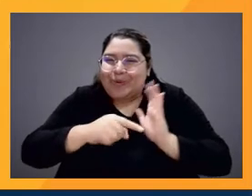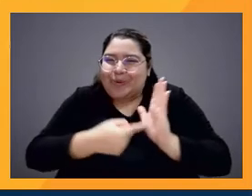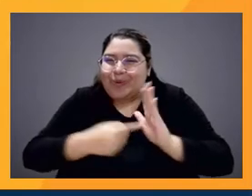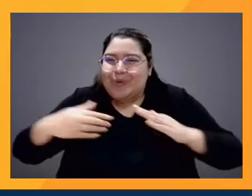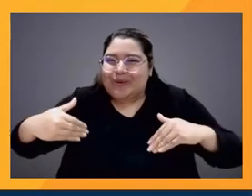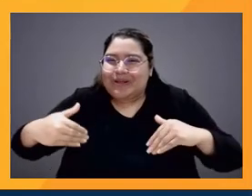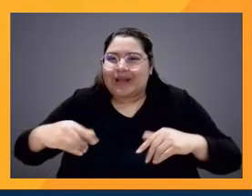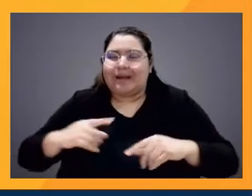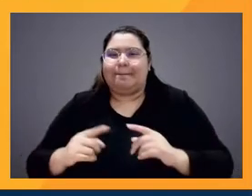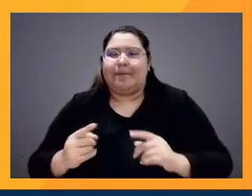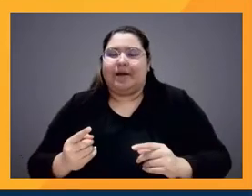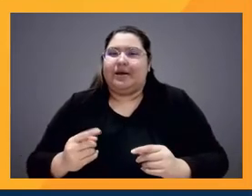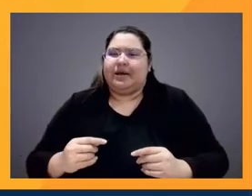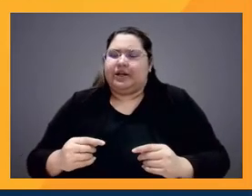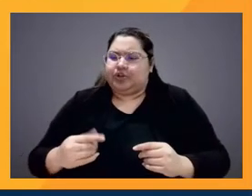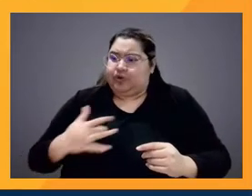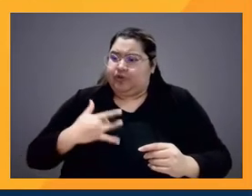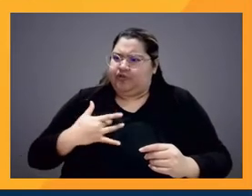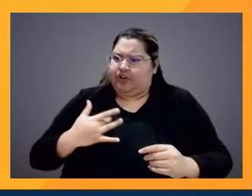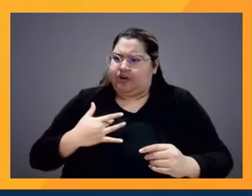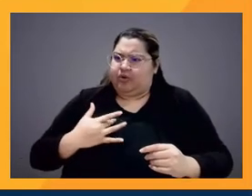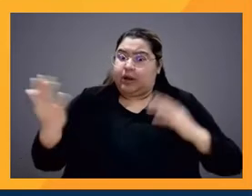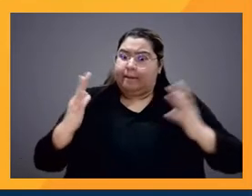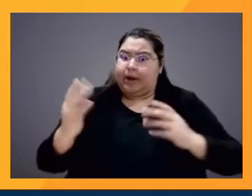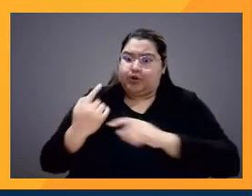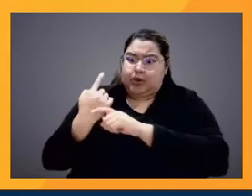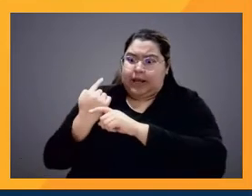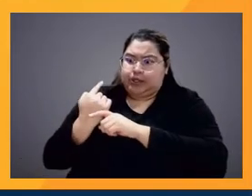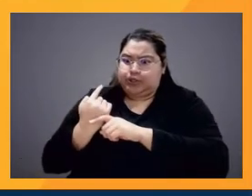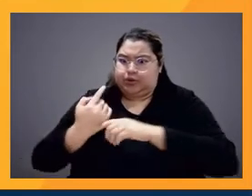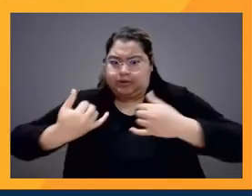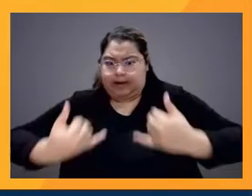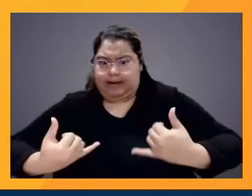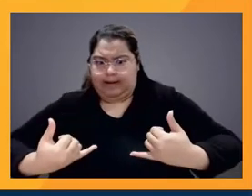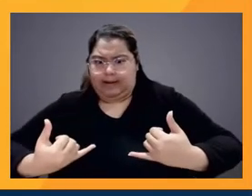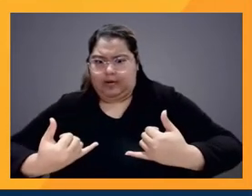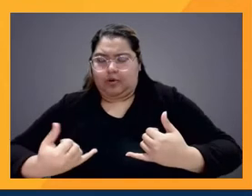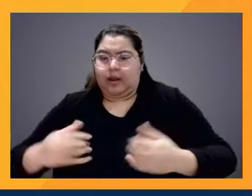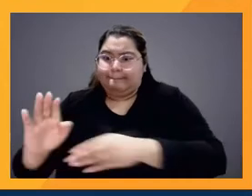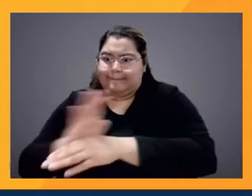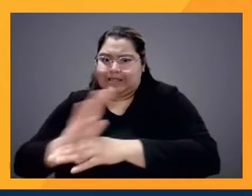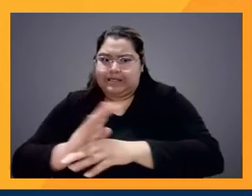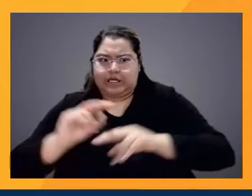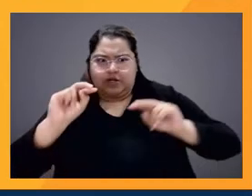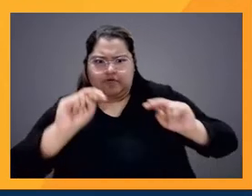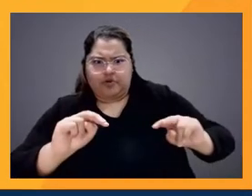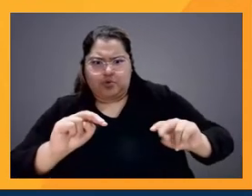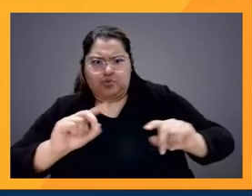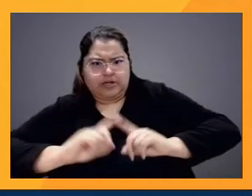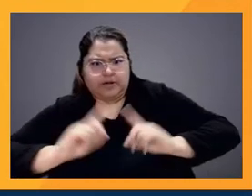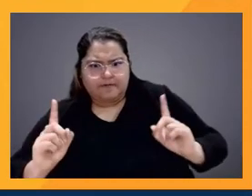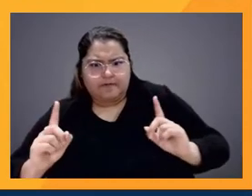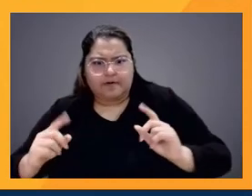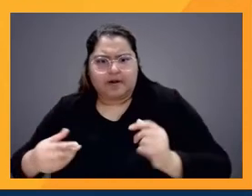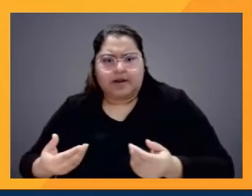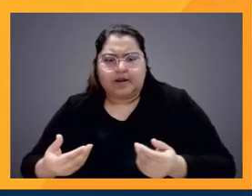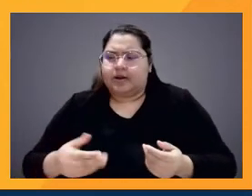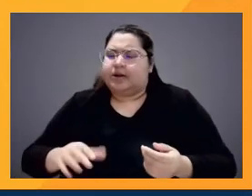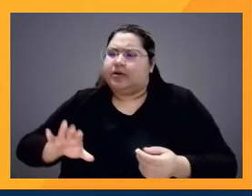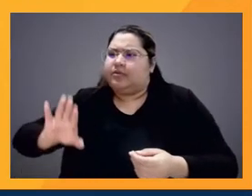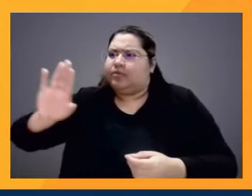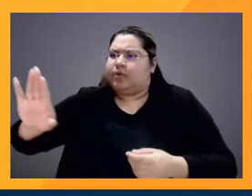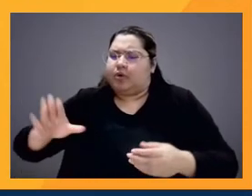our networks and try to better support our small businesses on the ground. And obviously, COVID-19 is not going anywhere,